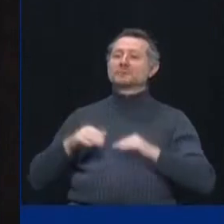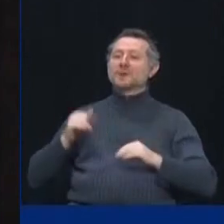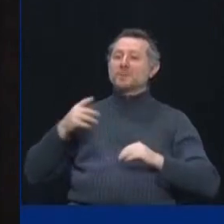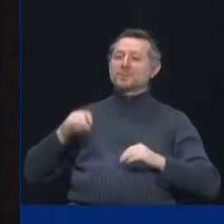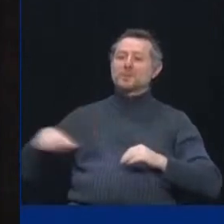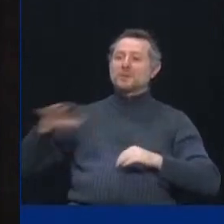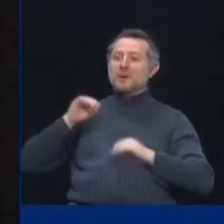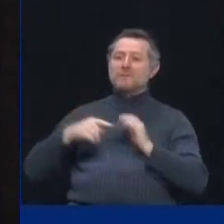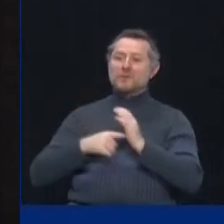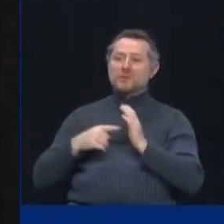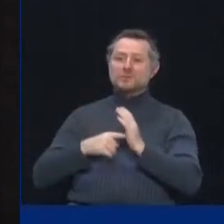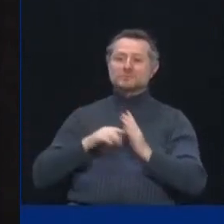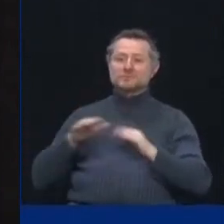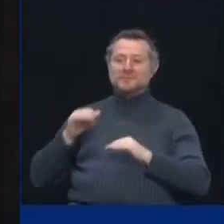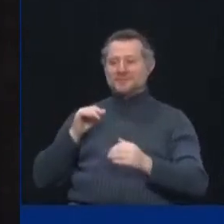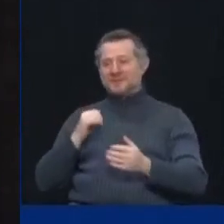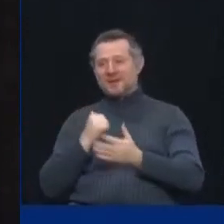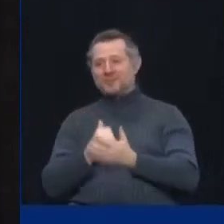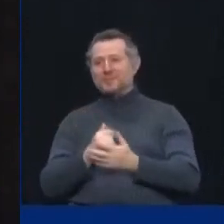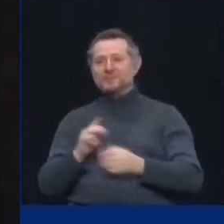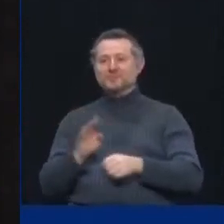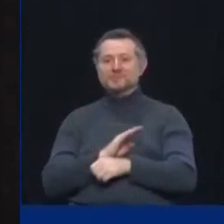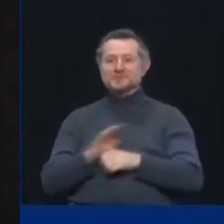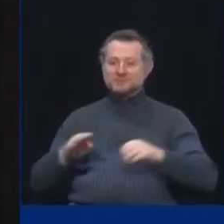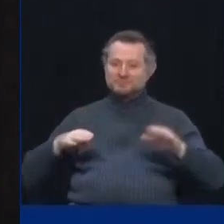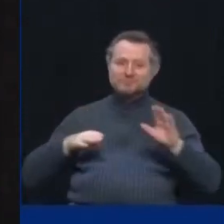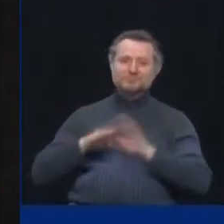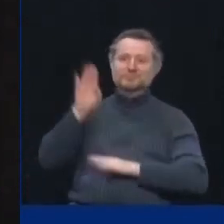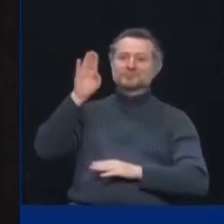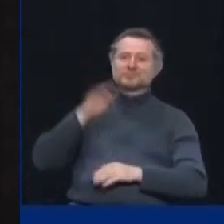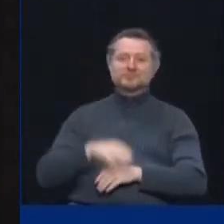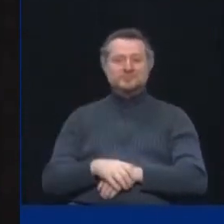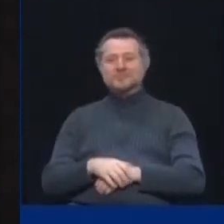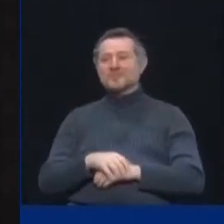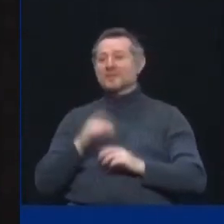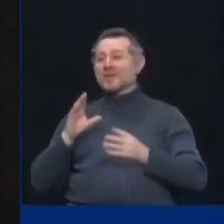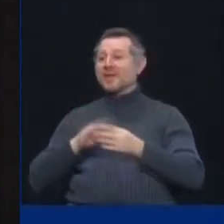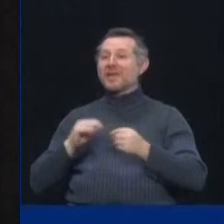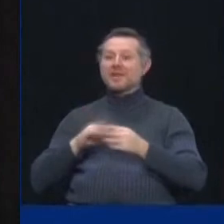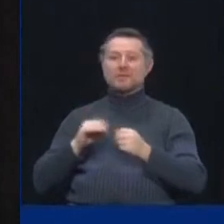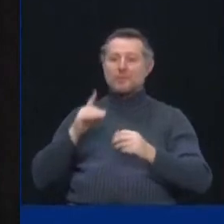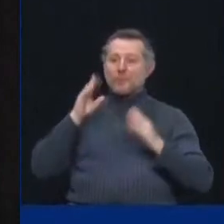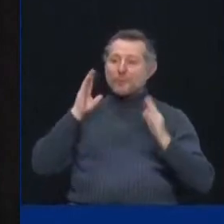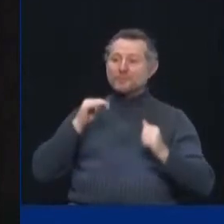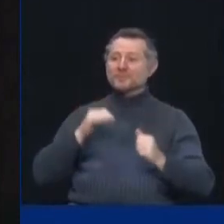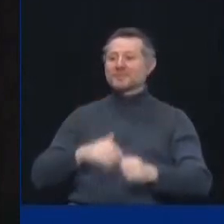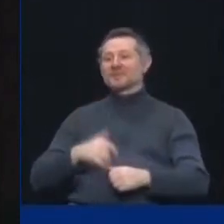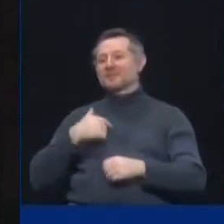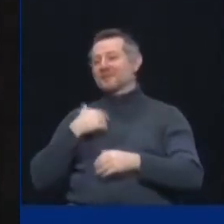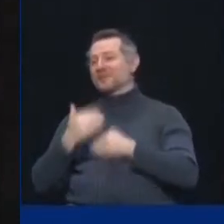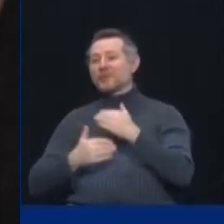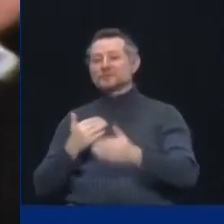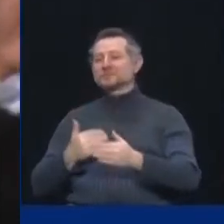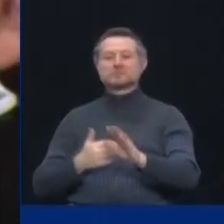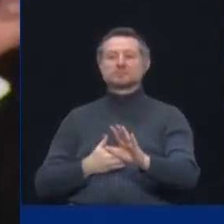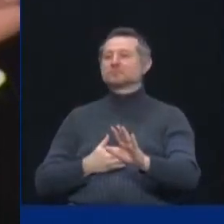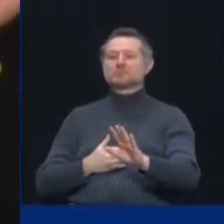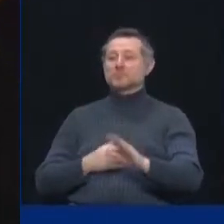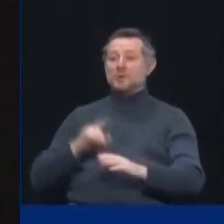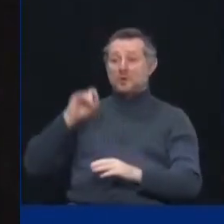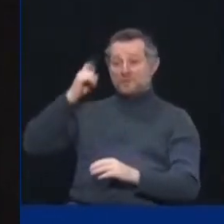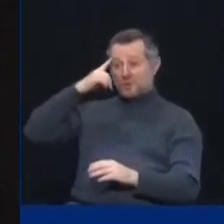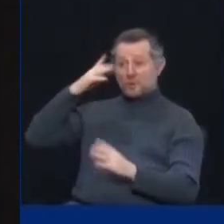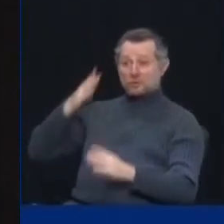in the arm to economic development. But when we speak about hope and when we speak about moving forward, I'll tell you one thing. When the governor highlights